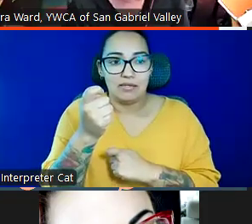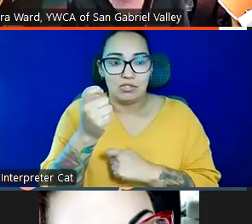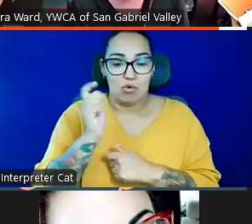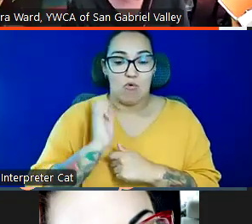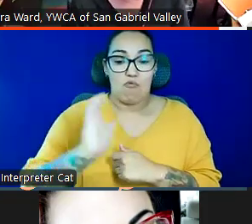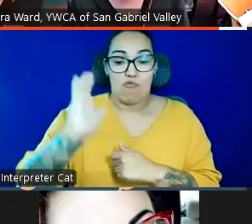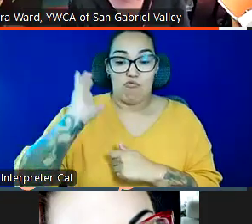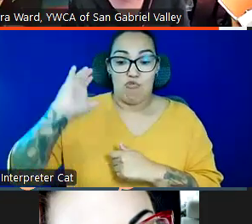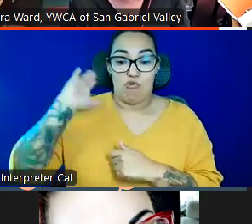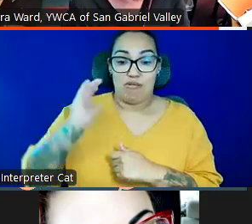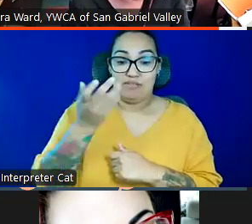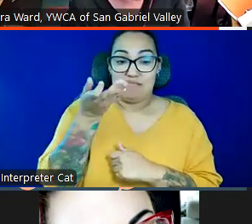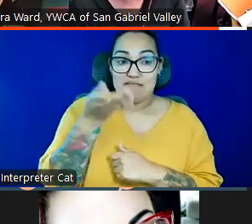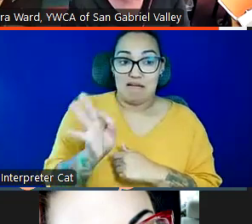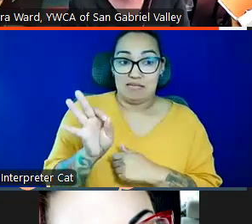as